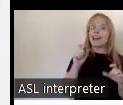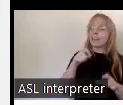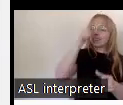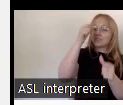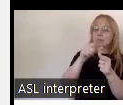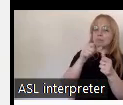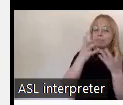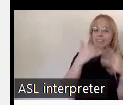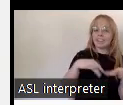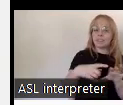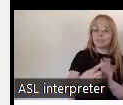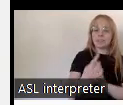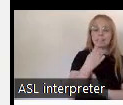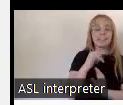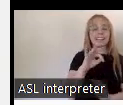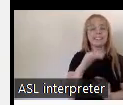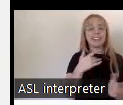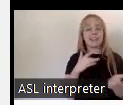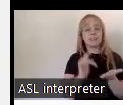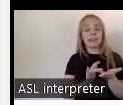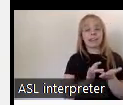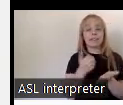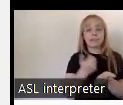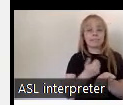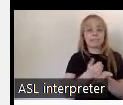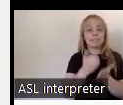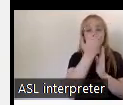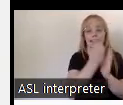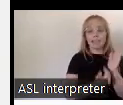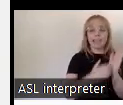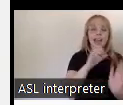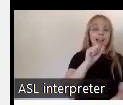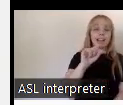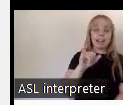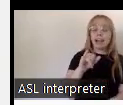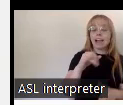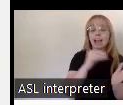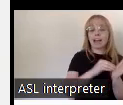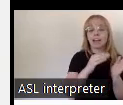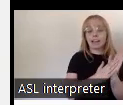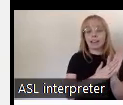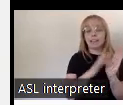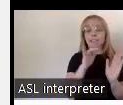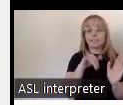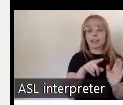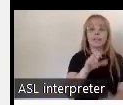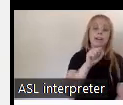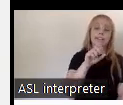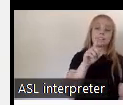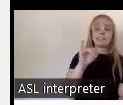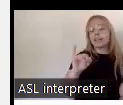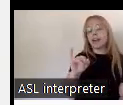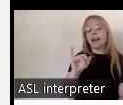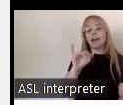that in there. But if you have medical assistance, it lists that. If you have SSI, it lists the amount of SSI or SSDI that you